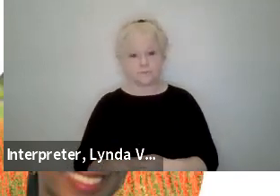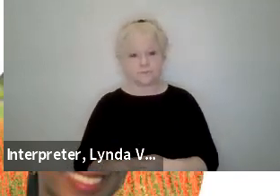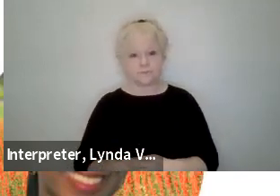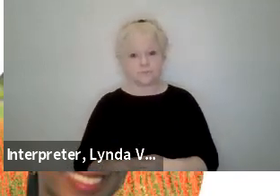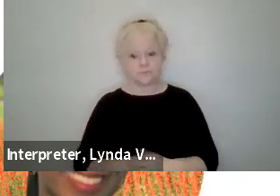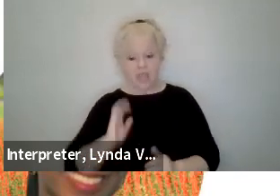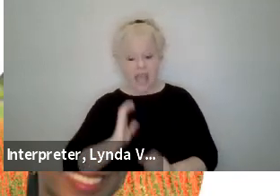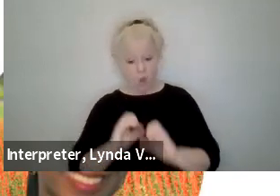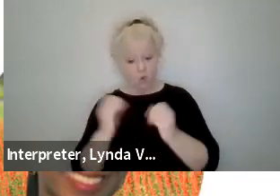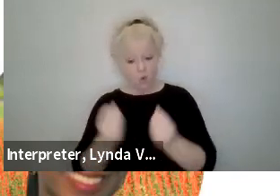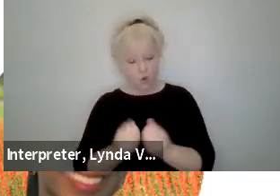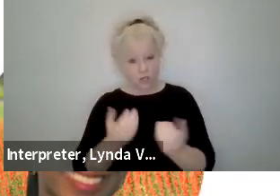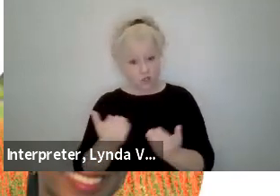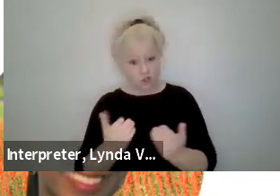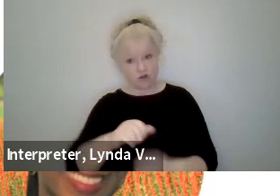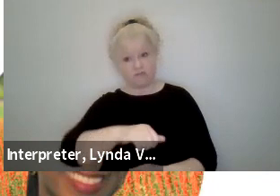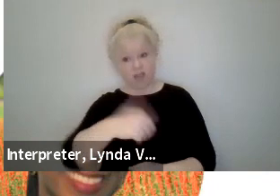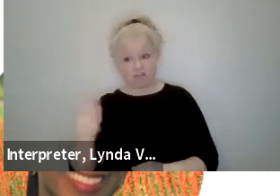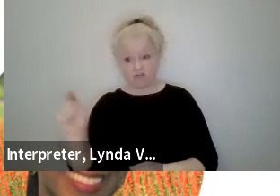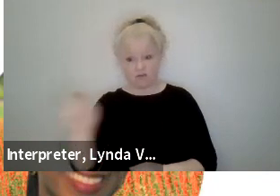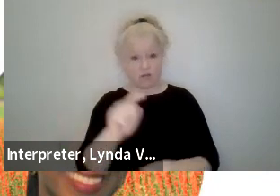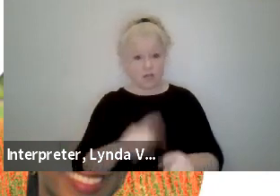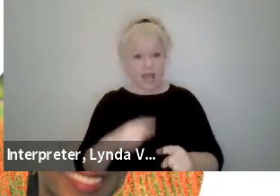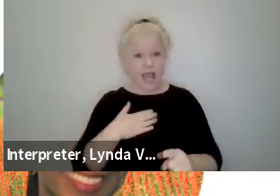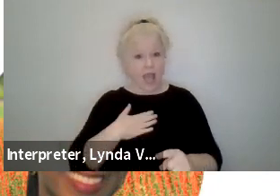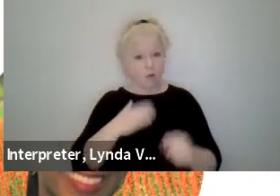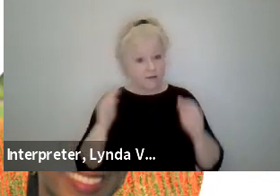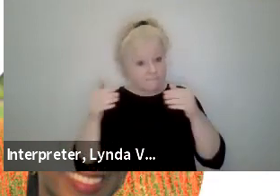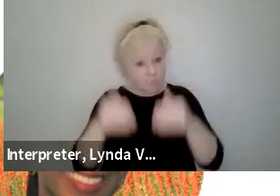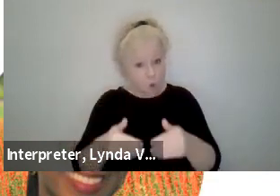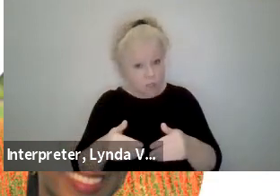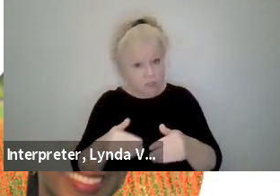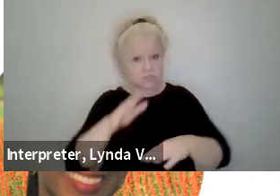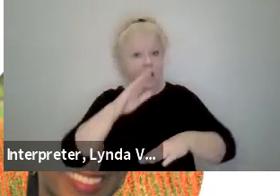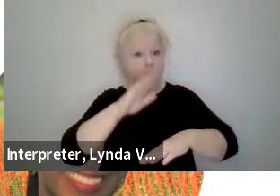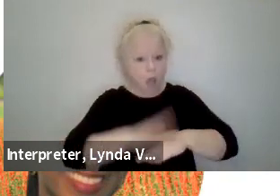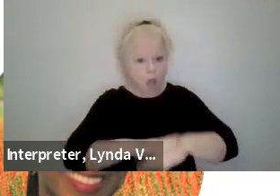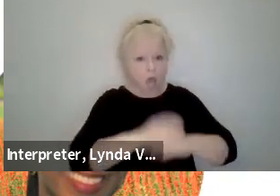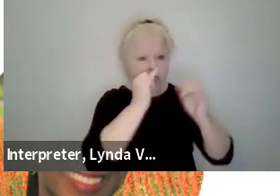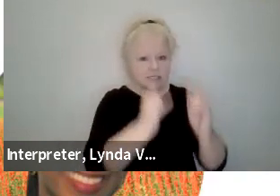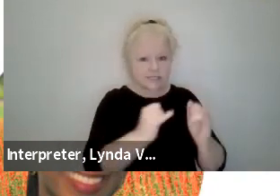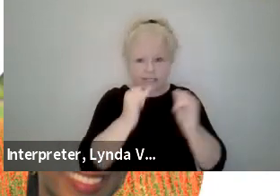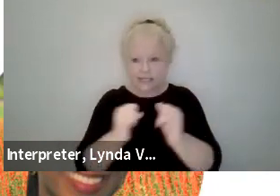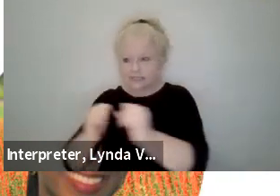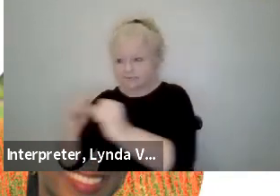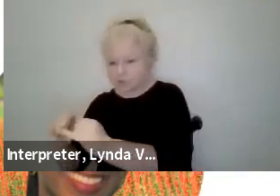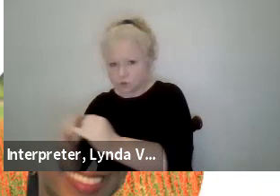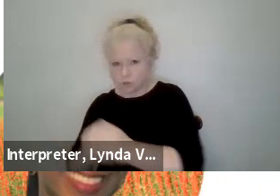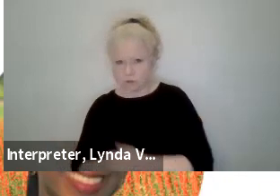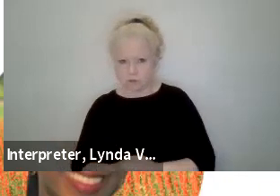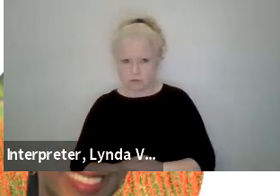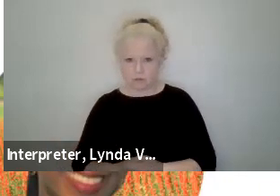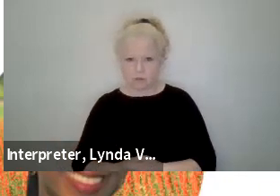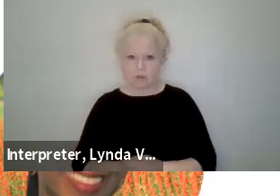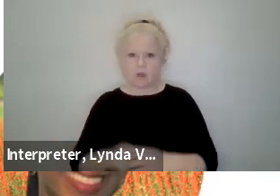the idea of expansion, primary focus should definitely be on the individuals and expanding to the point of